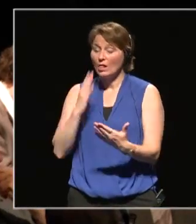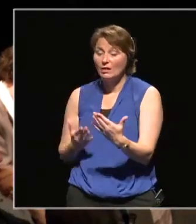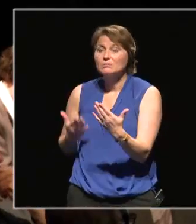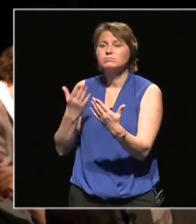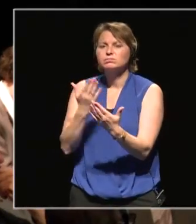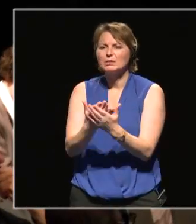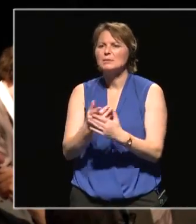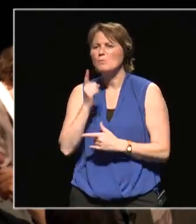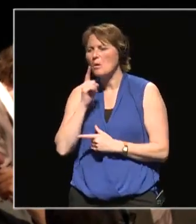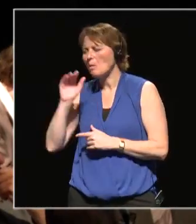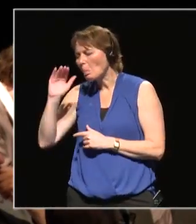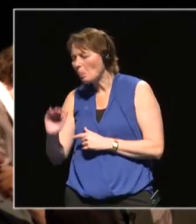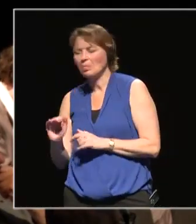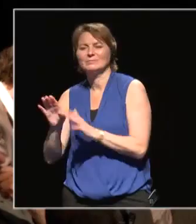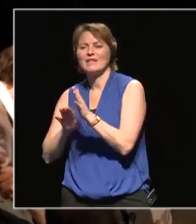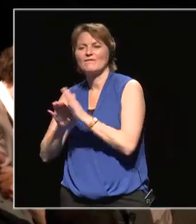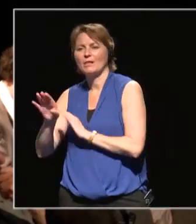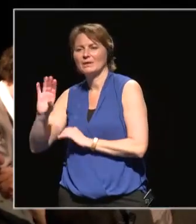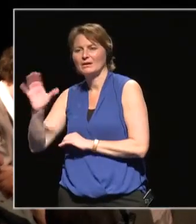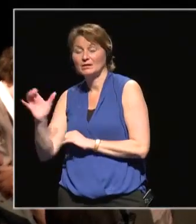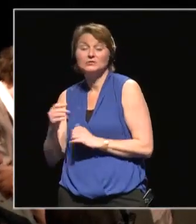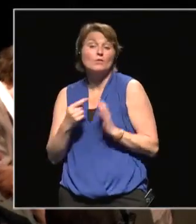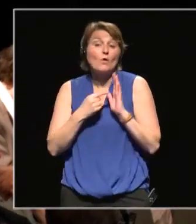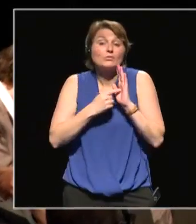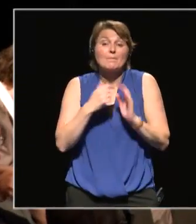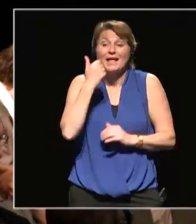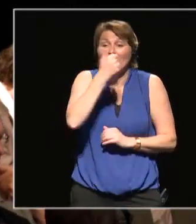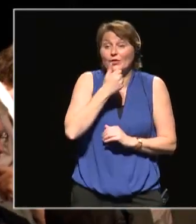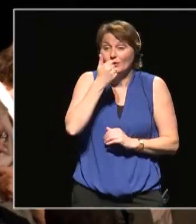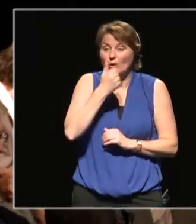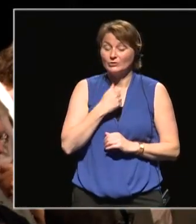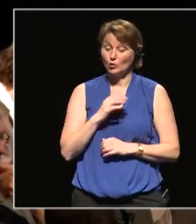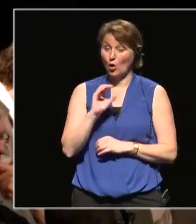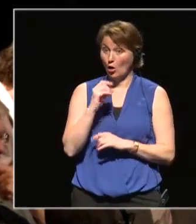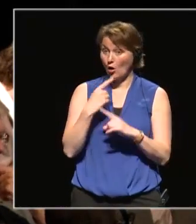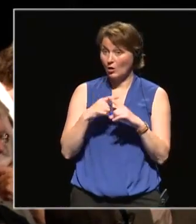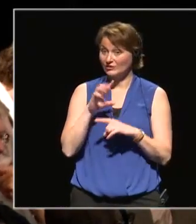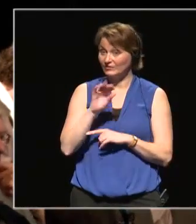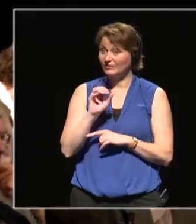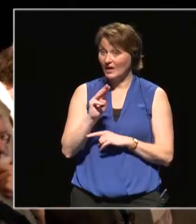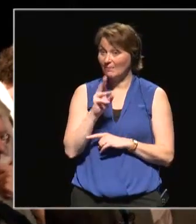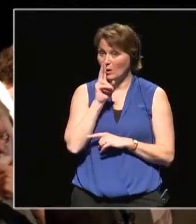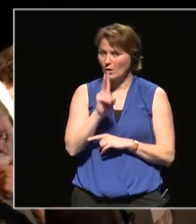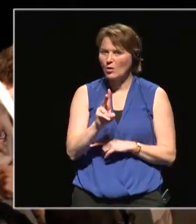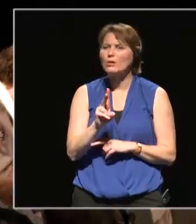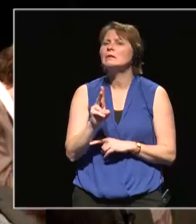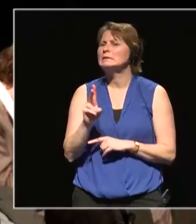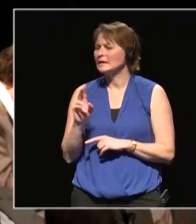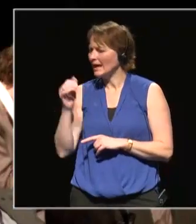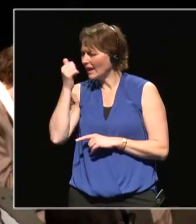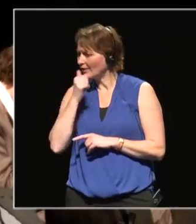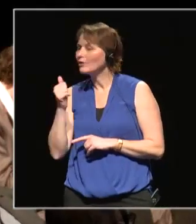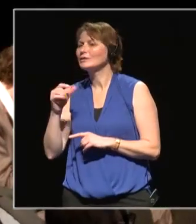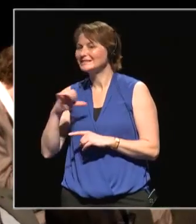the poorest developing countries? Ethiopia, for example, being one, we've been looking as Oxfam into what Ethiopia is already dishing out itself from its